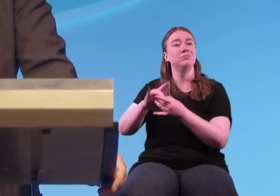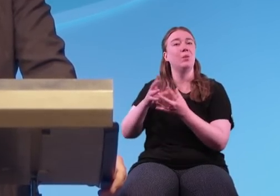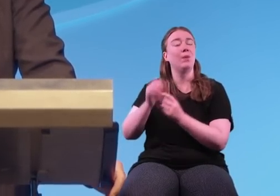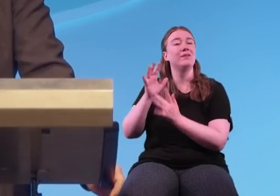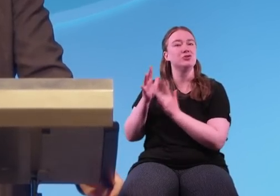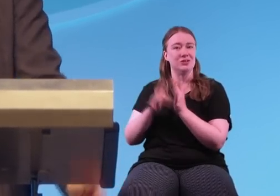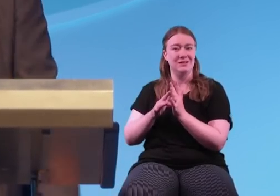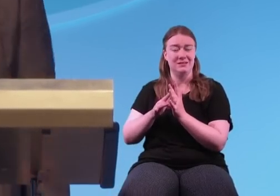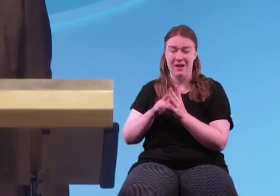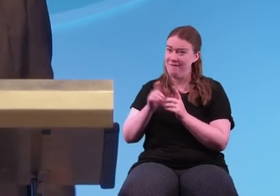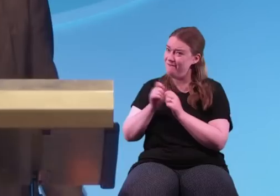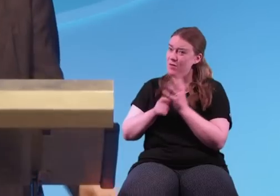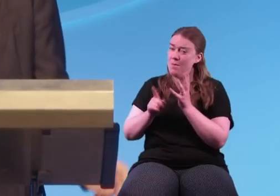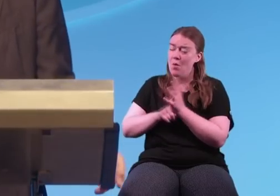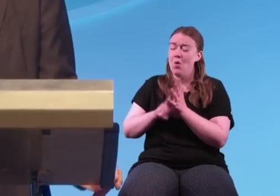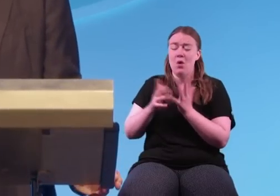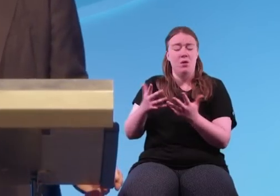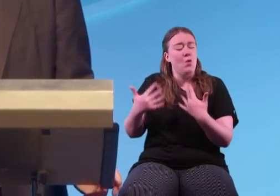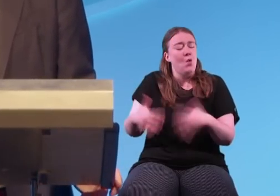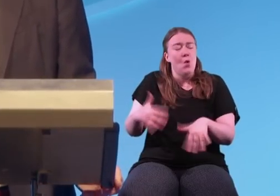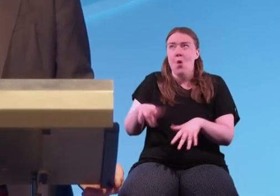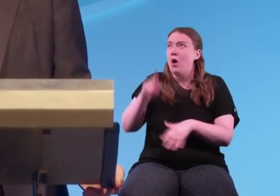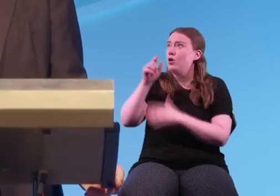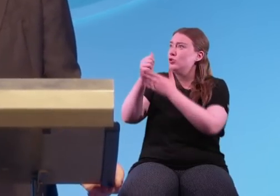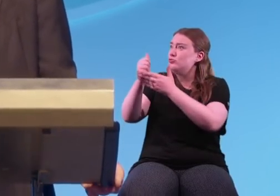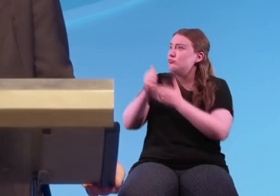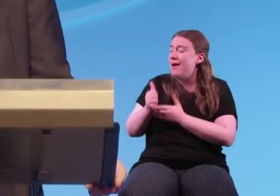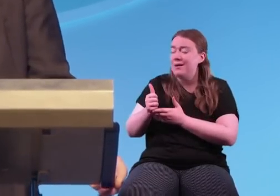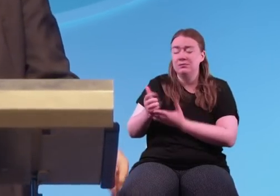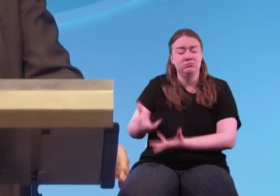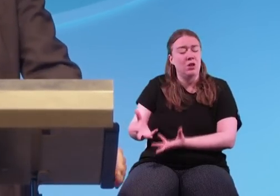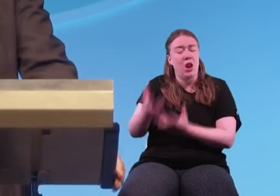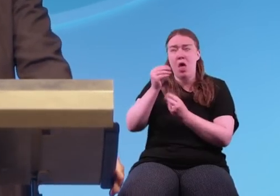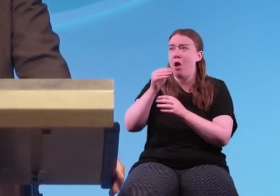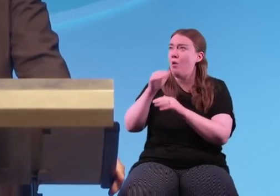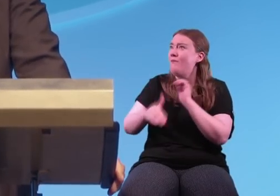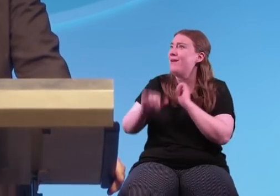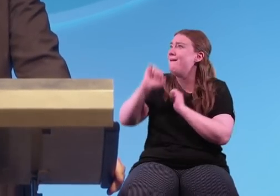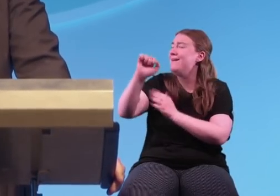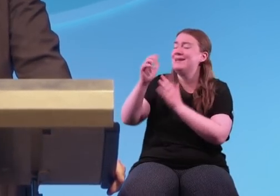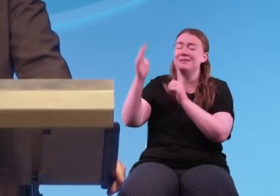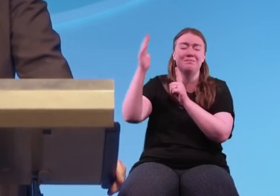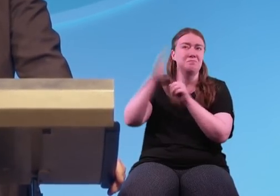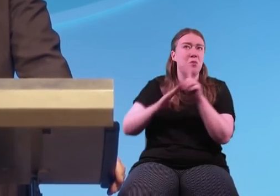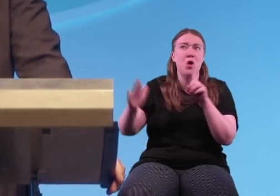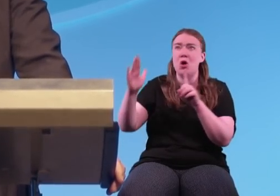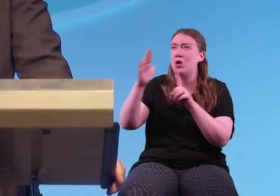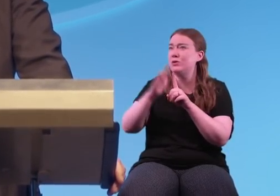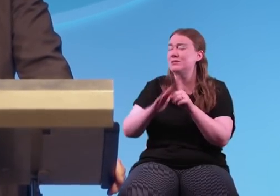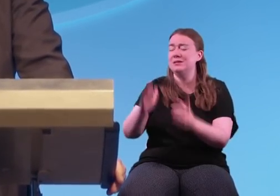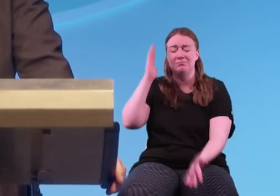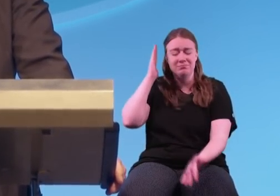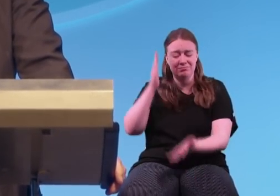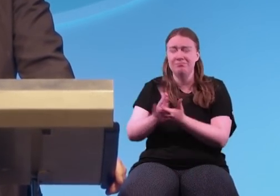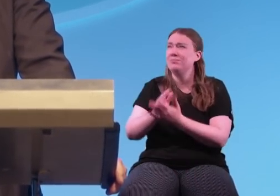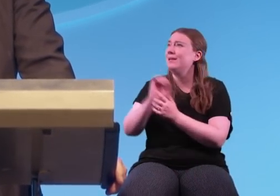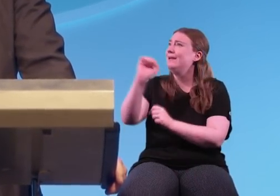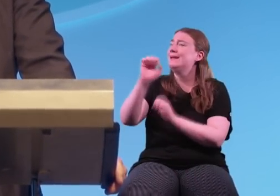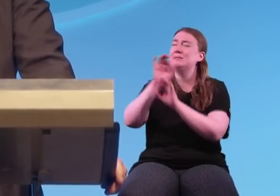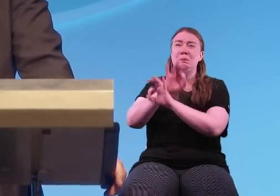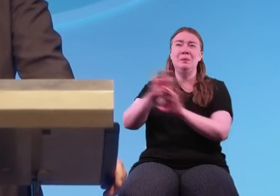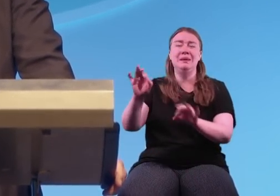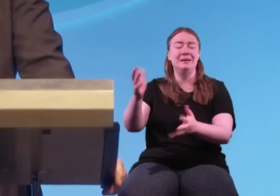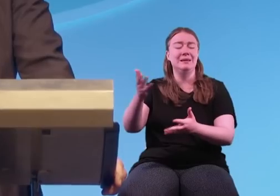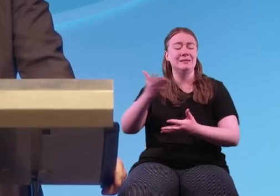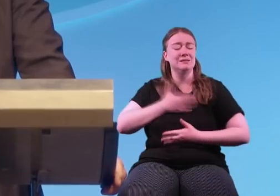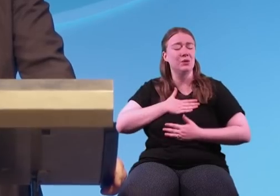wonder of God's grace, a discovery of God's mercy, and the reality of God's peace. He is,